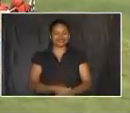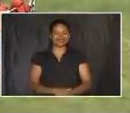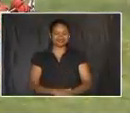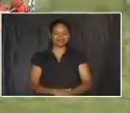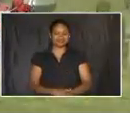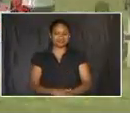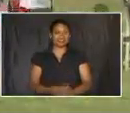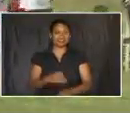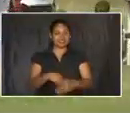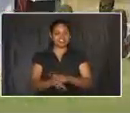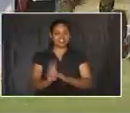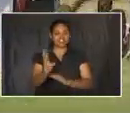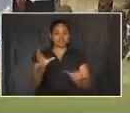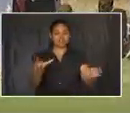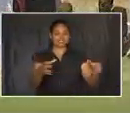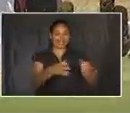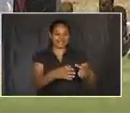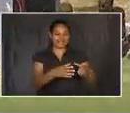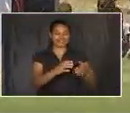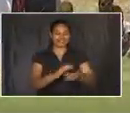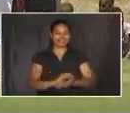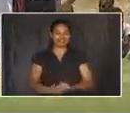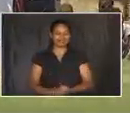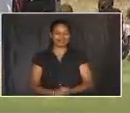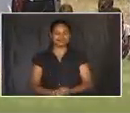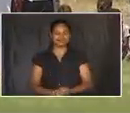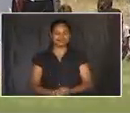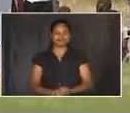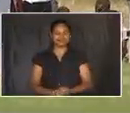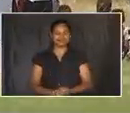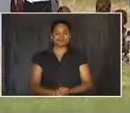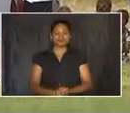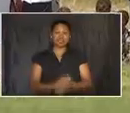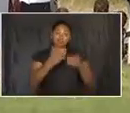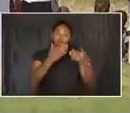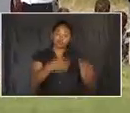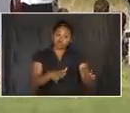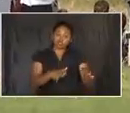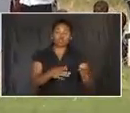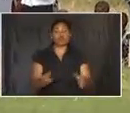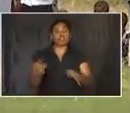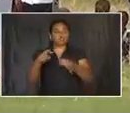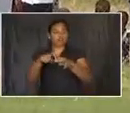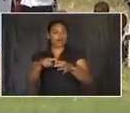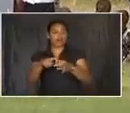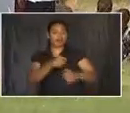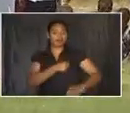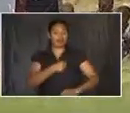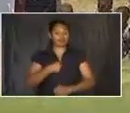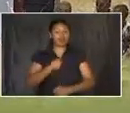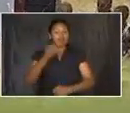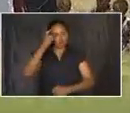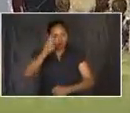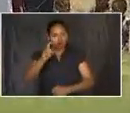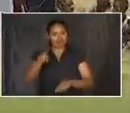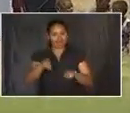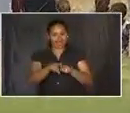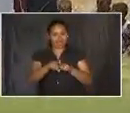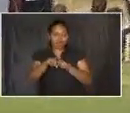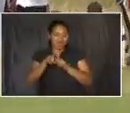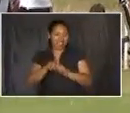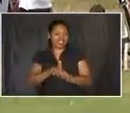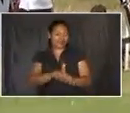3rd Battalion Fiji Infantry Regiment. Following this, he will join the guards and they will be called the escorts to the